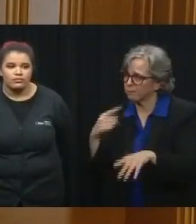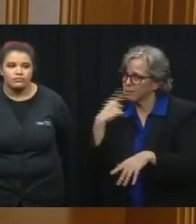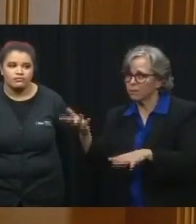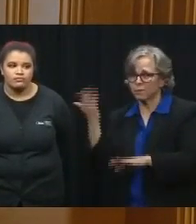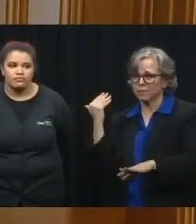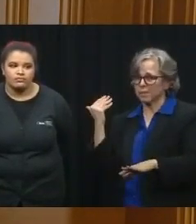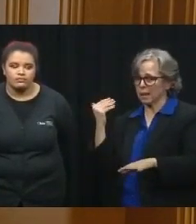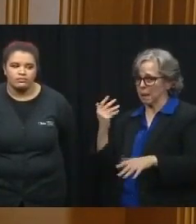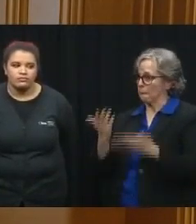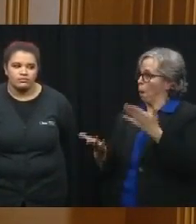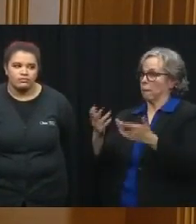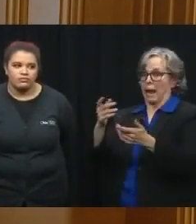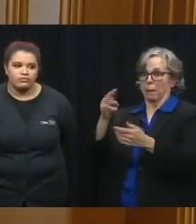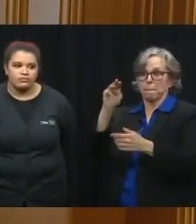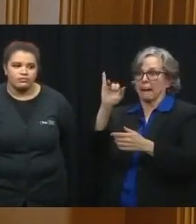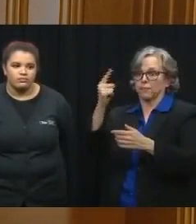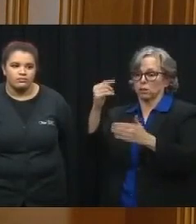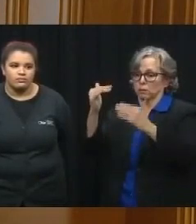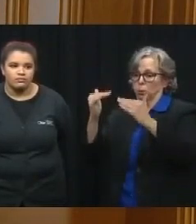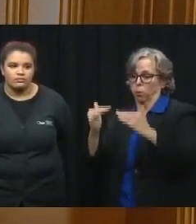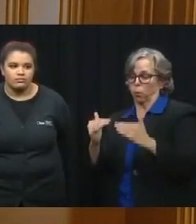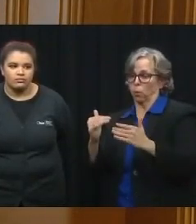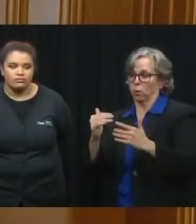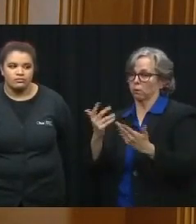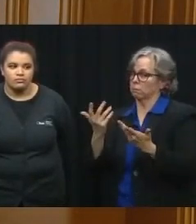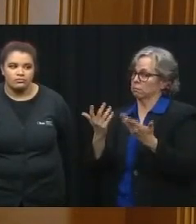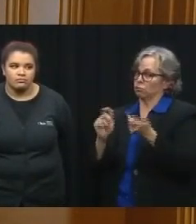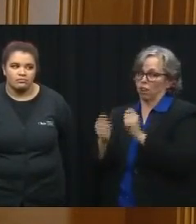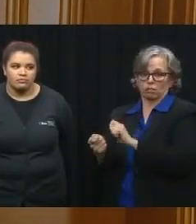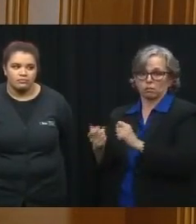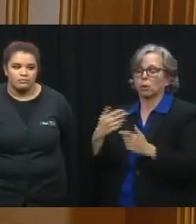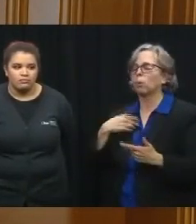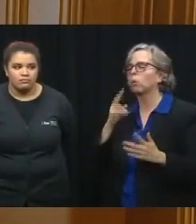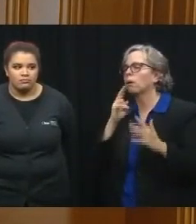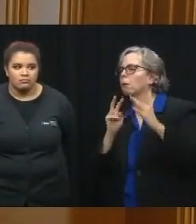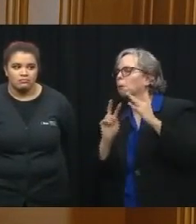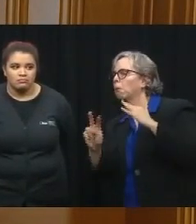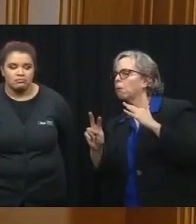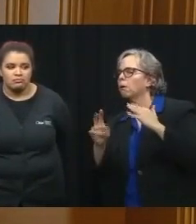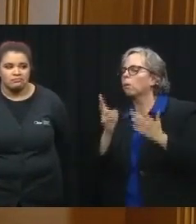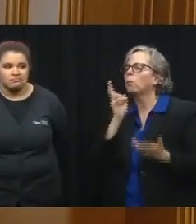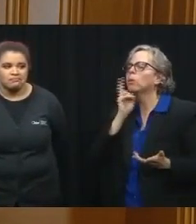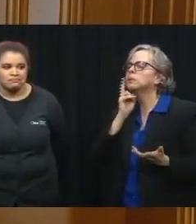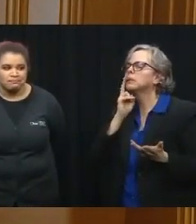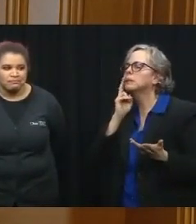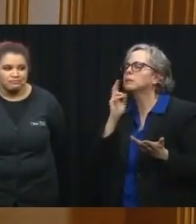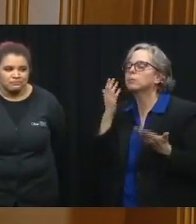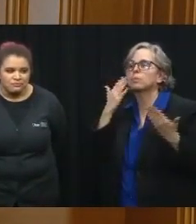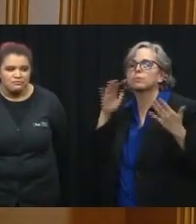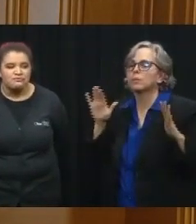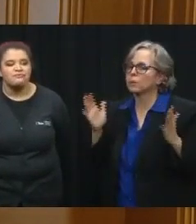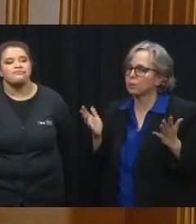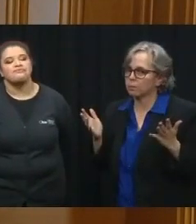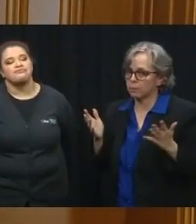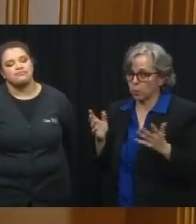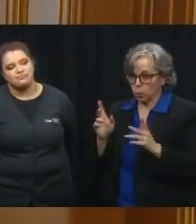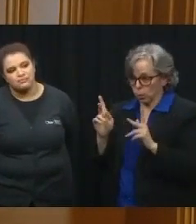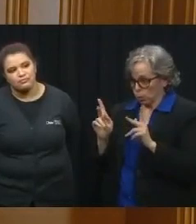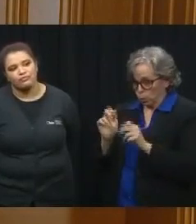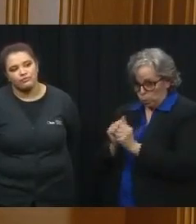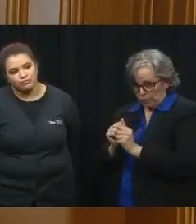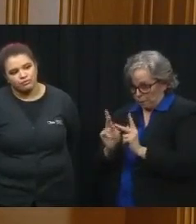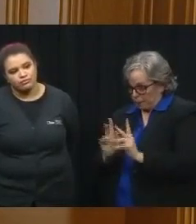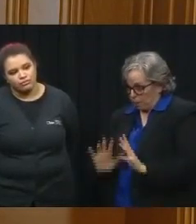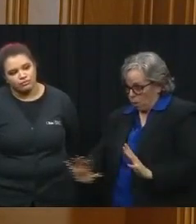you call it like you see it every single day. And what I've tried to do with the people of the state of Ohio is